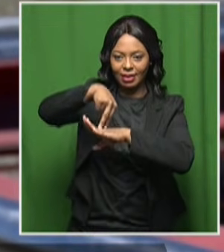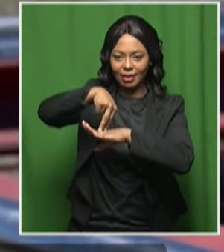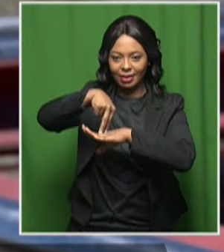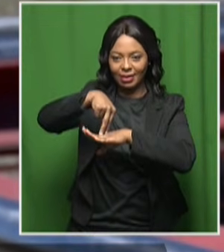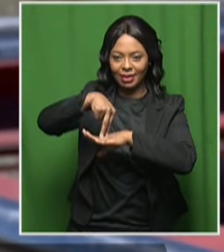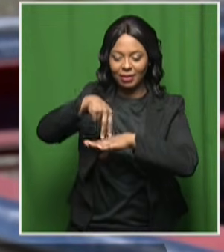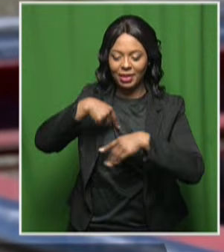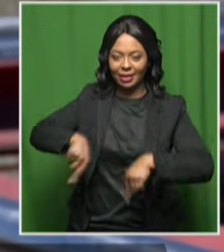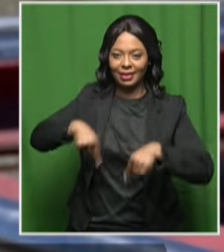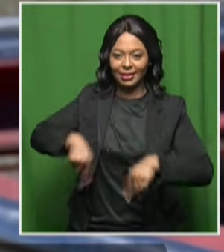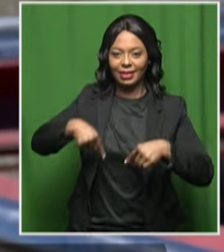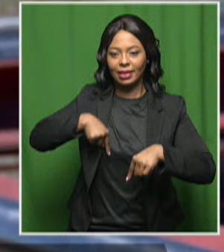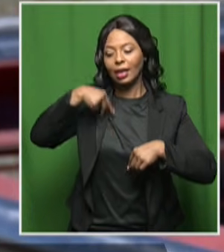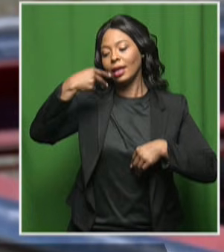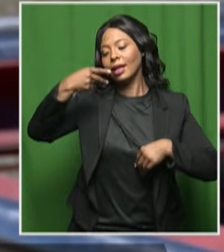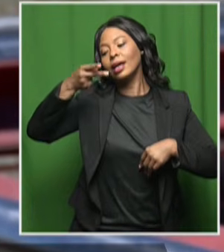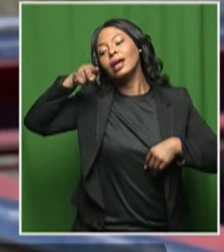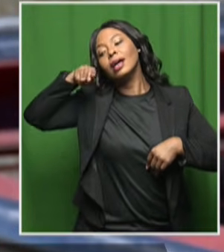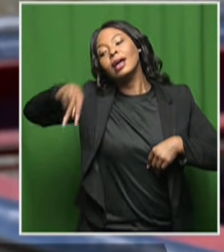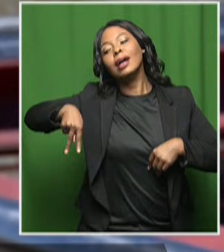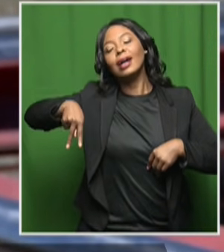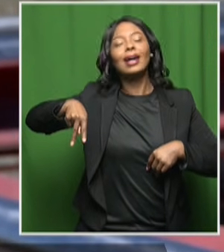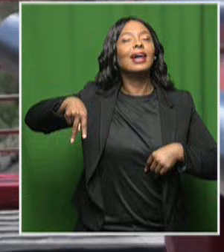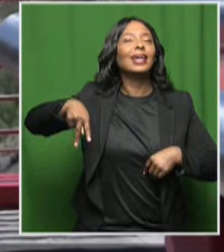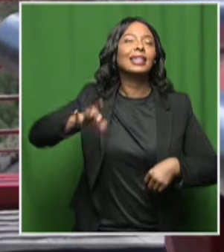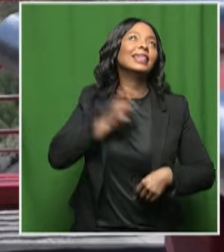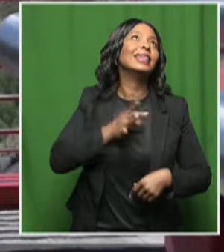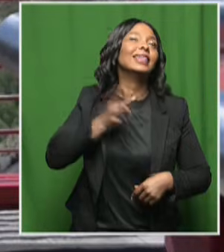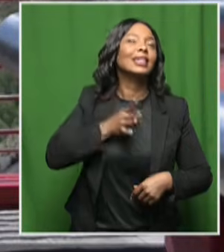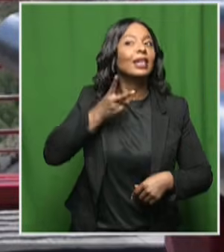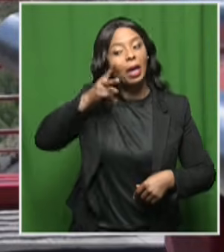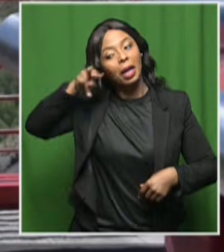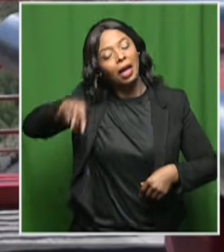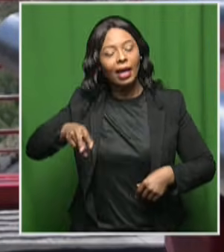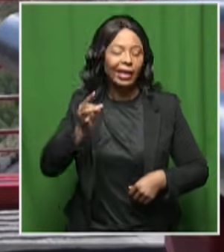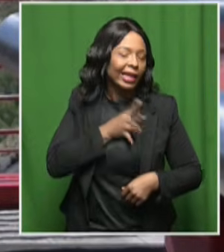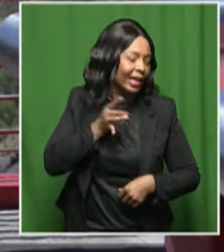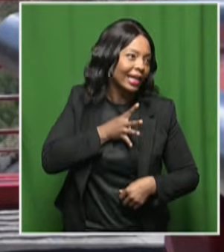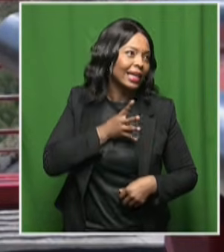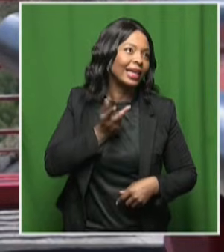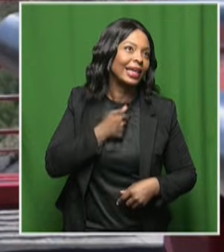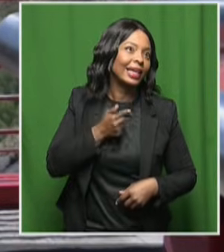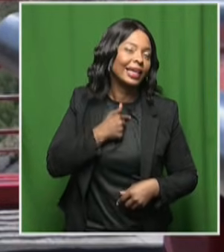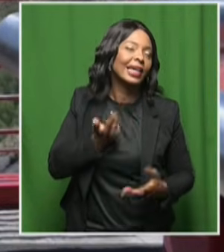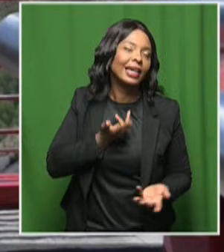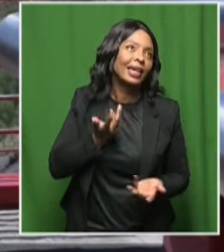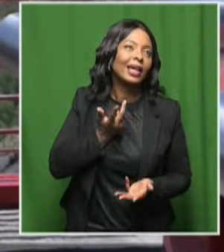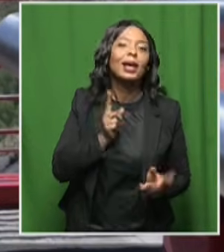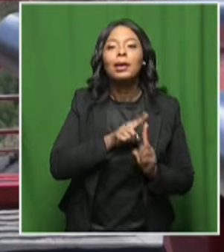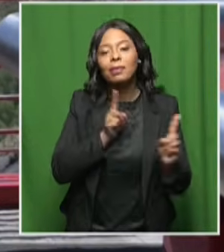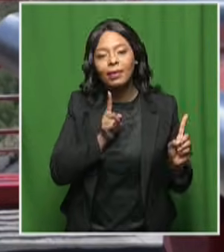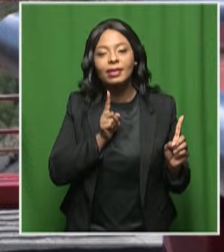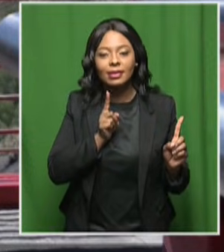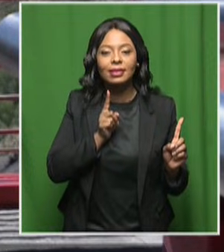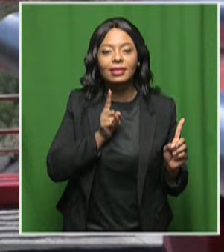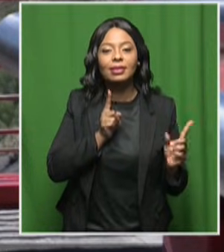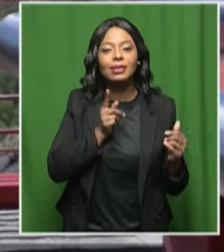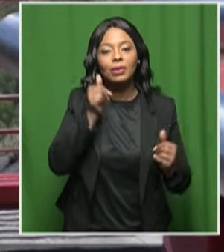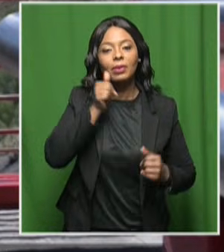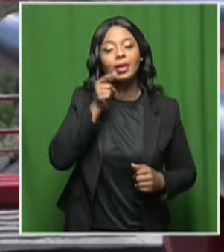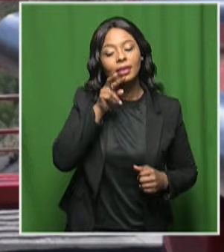my fear of heights is doing all sorts of things. But tell us about the structure. It gives us a